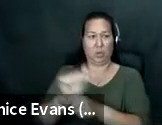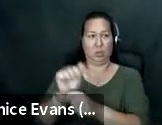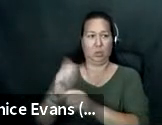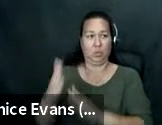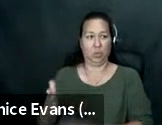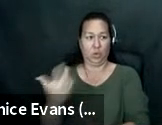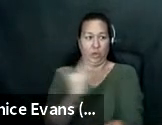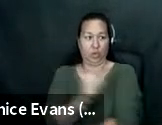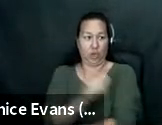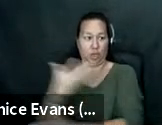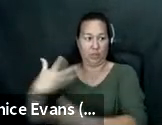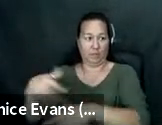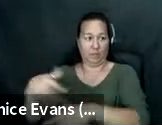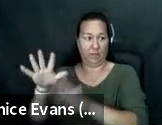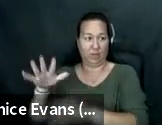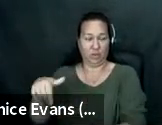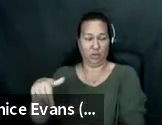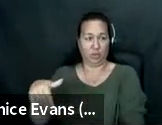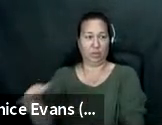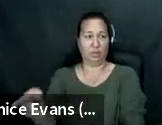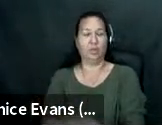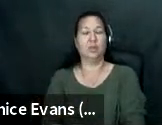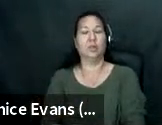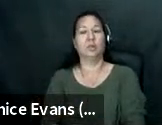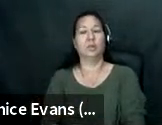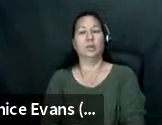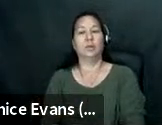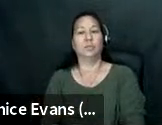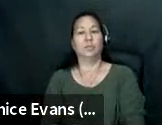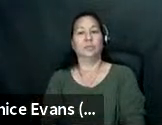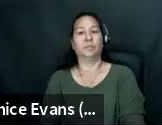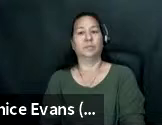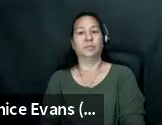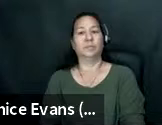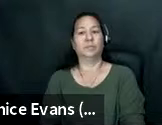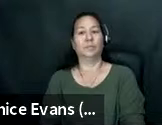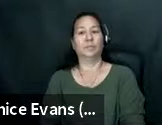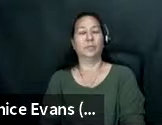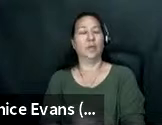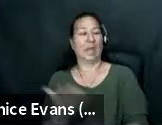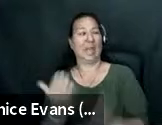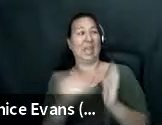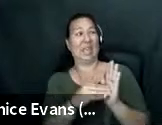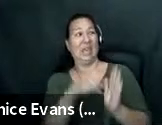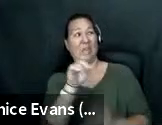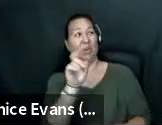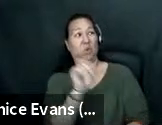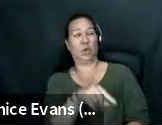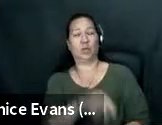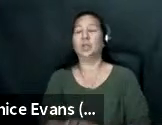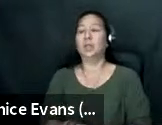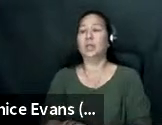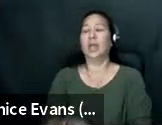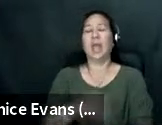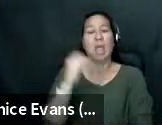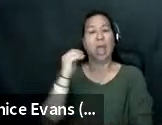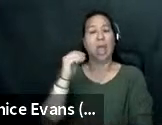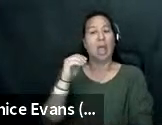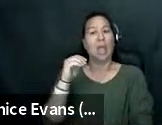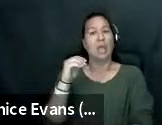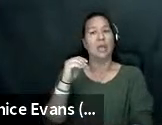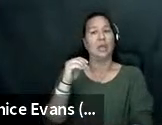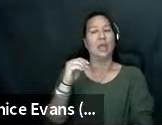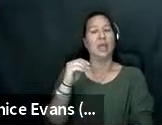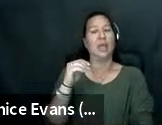Sorry, Stephen, can you repeat that question again? Absolutely, of course. If the question is, can an employer delegate to a third-party provider